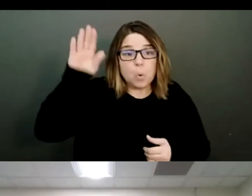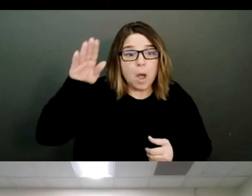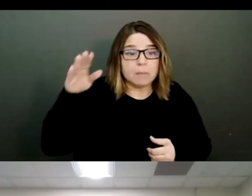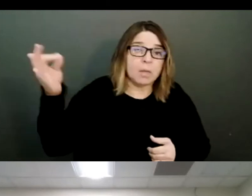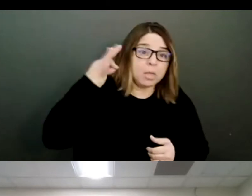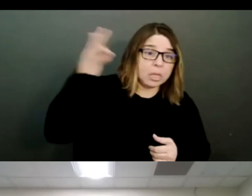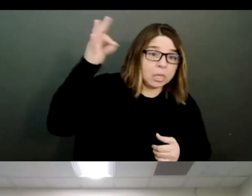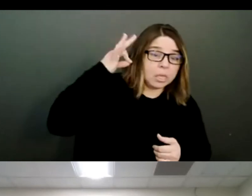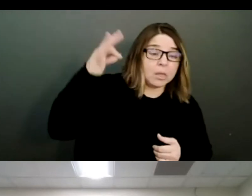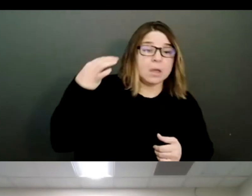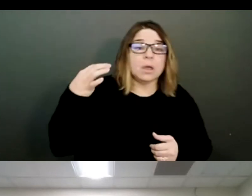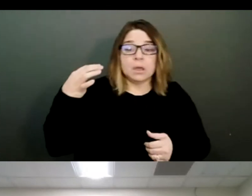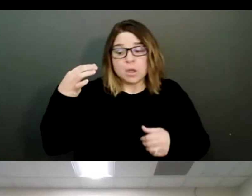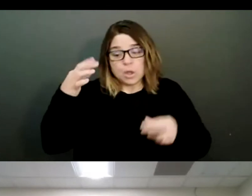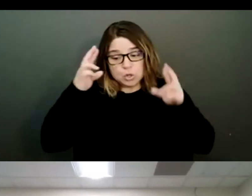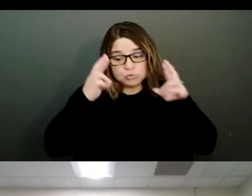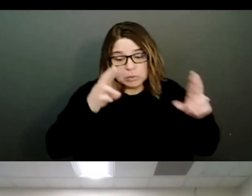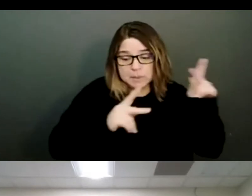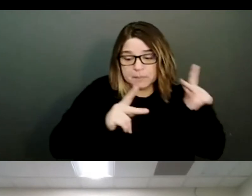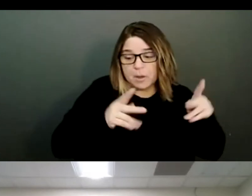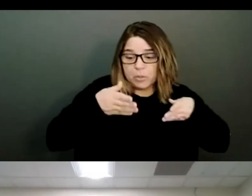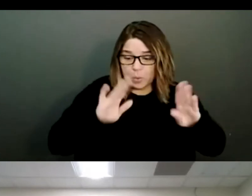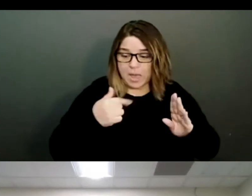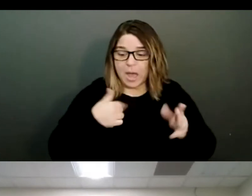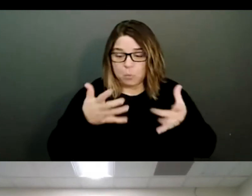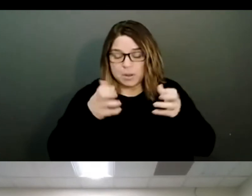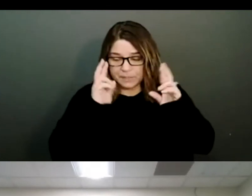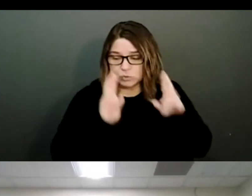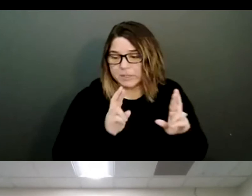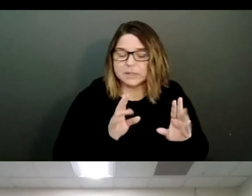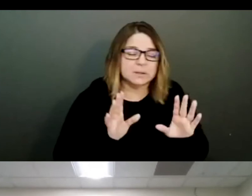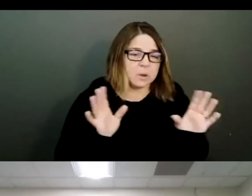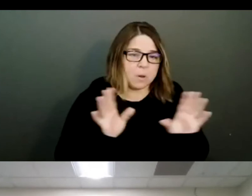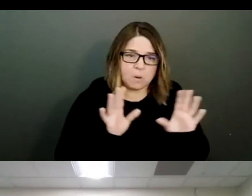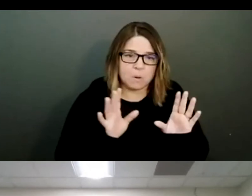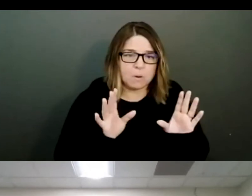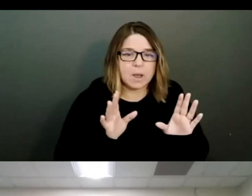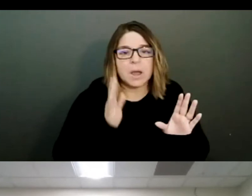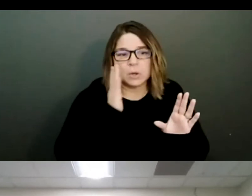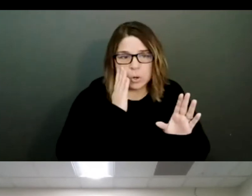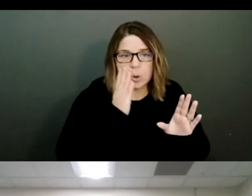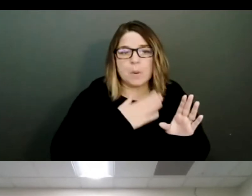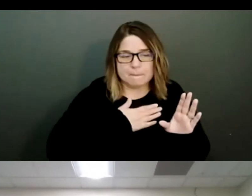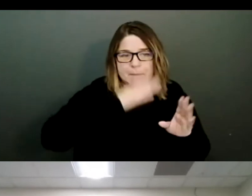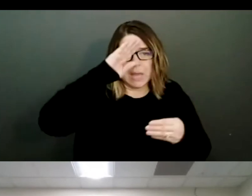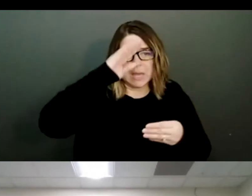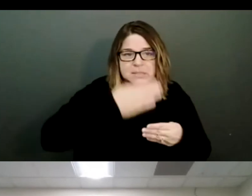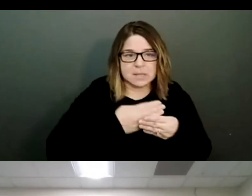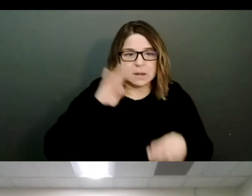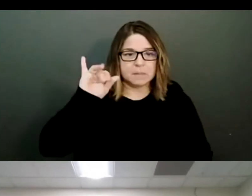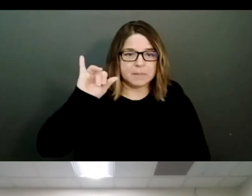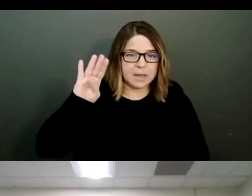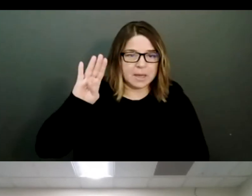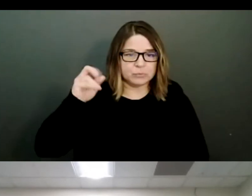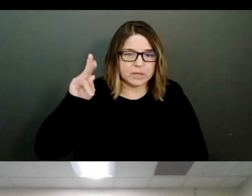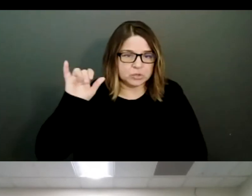want to be treated. And it's like, yeah, I just know that my son, who is biracial, but is a Black man, doesn't want to be